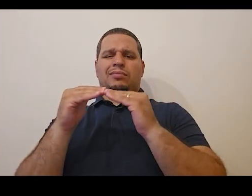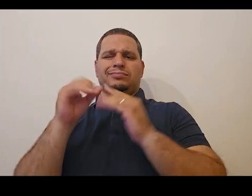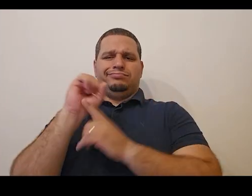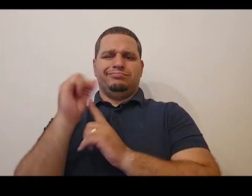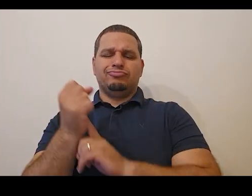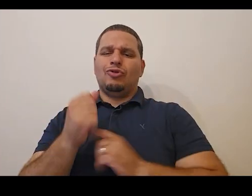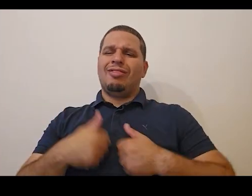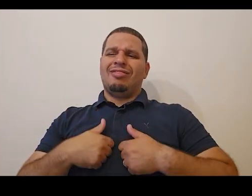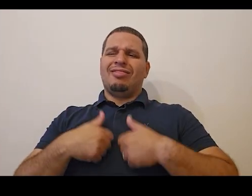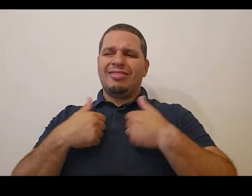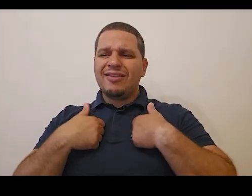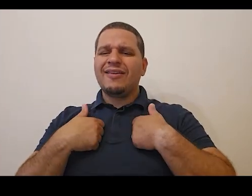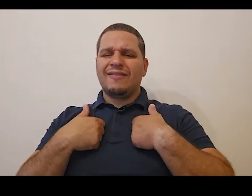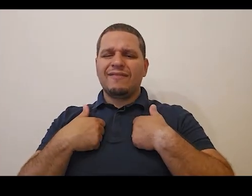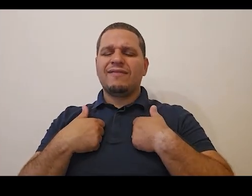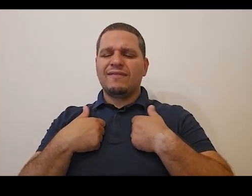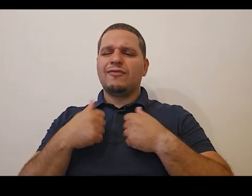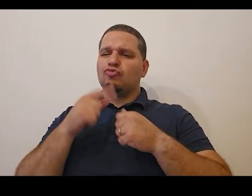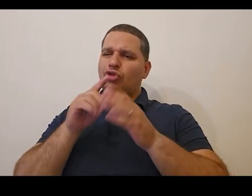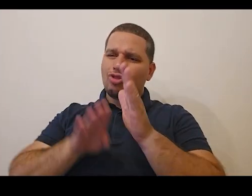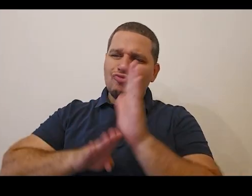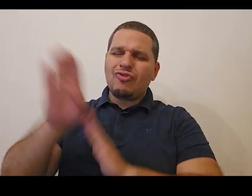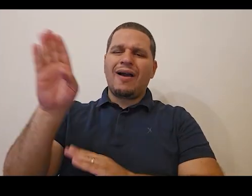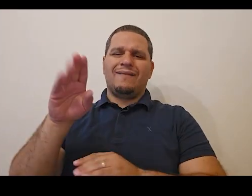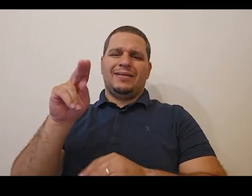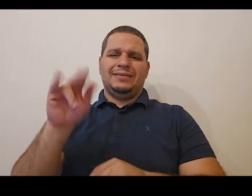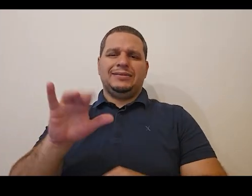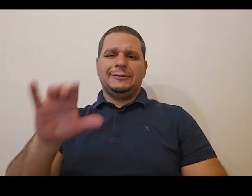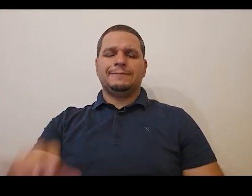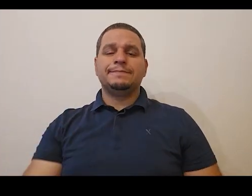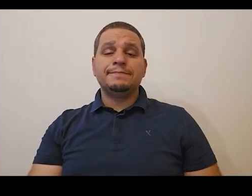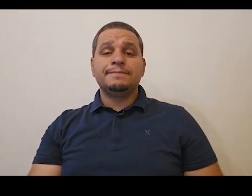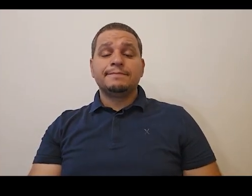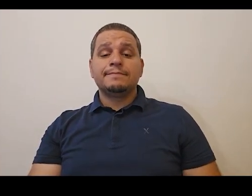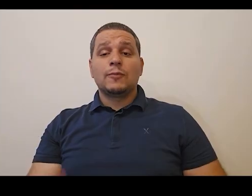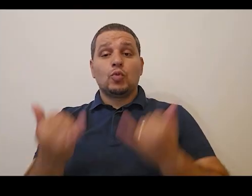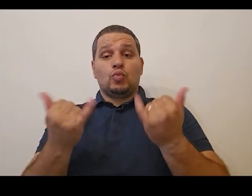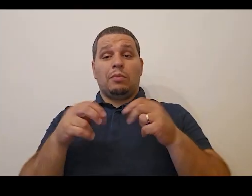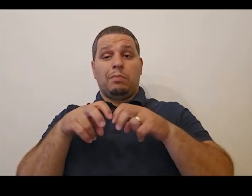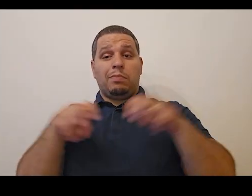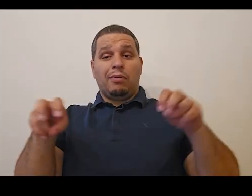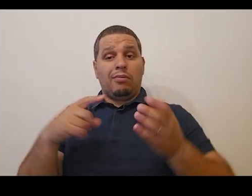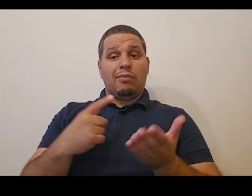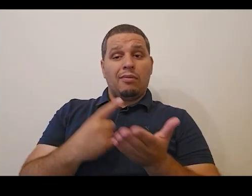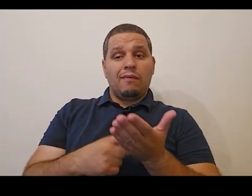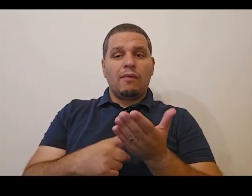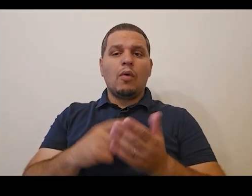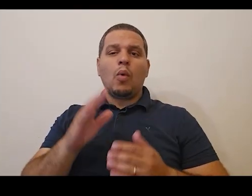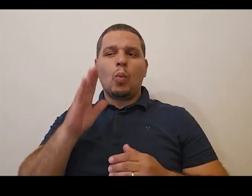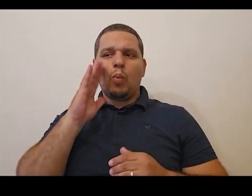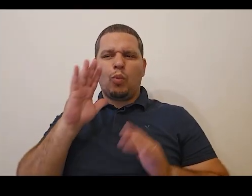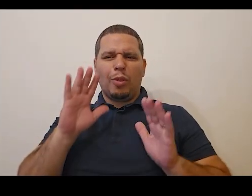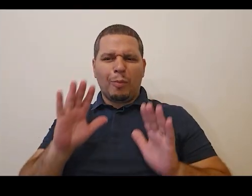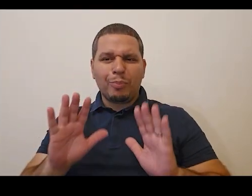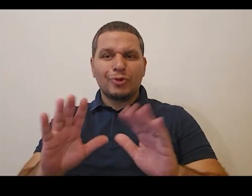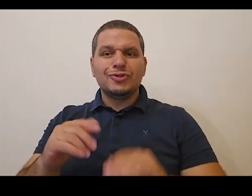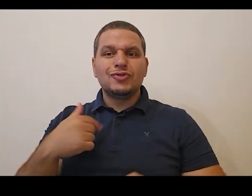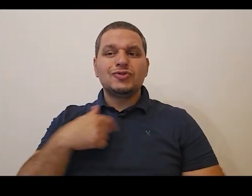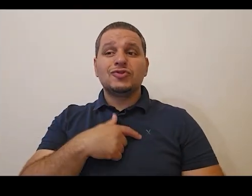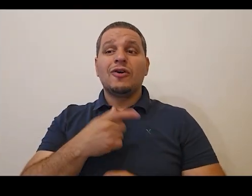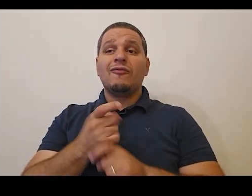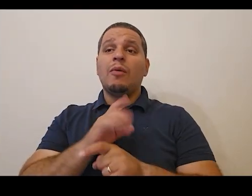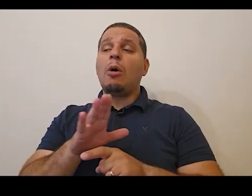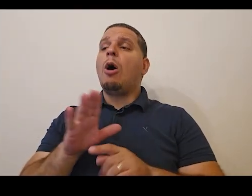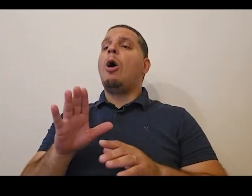conditions to live, work, and thrive in the city. Today's panel conversations will push us